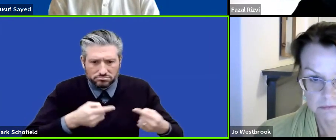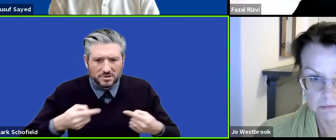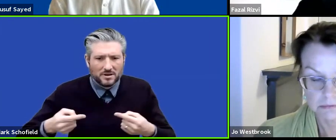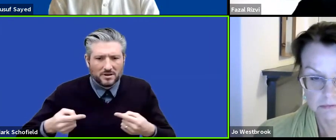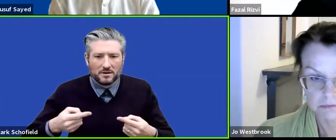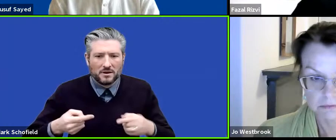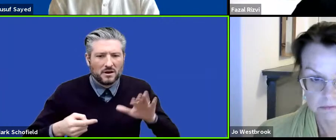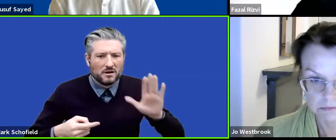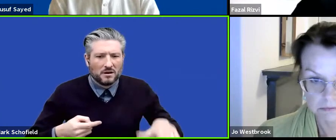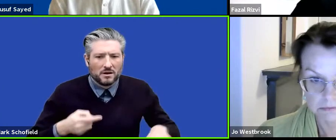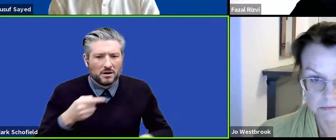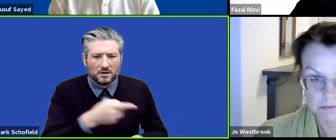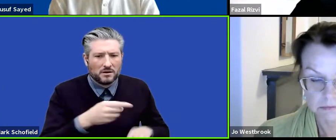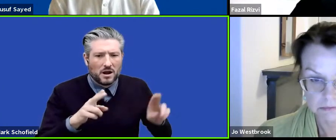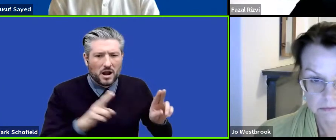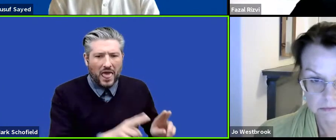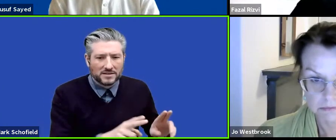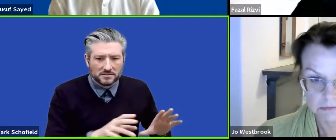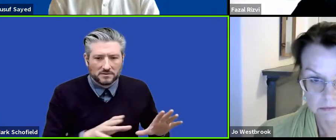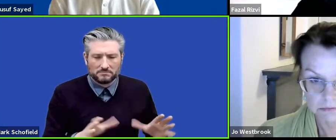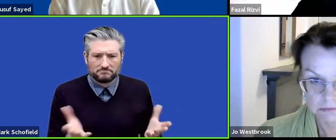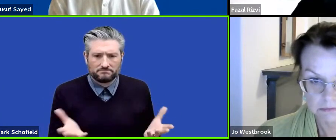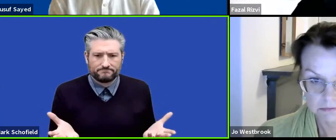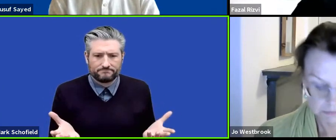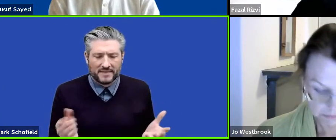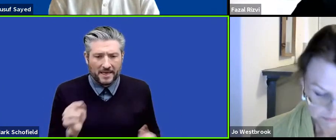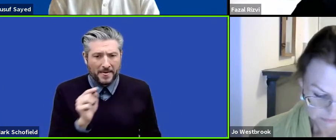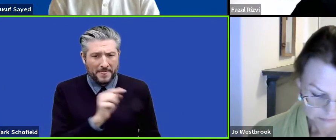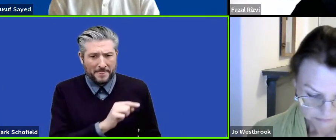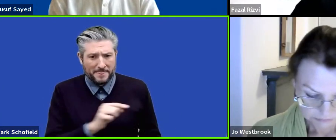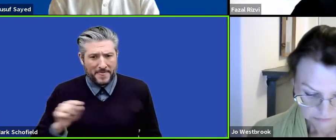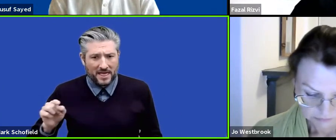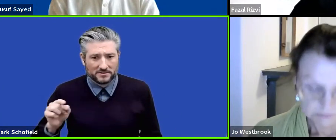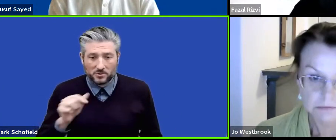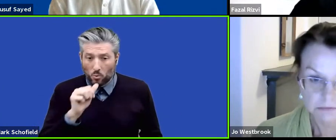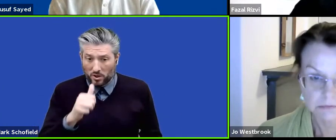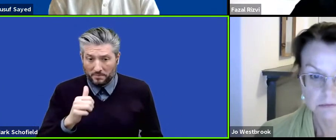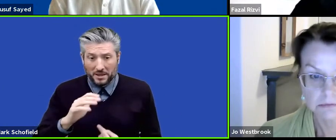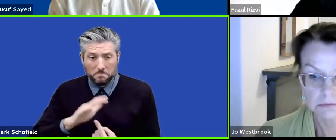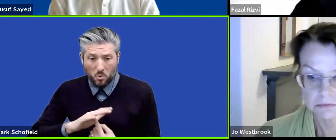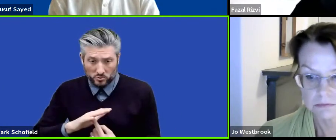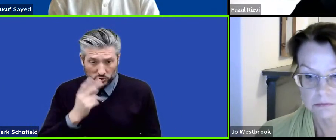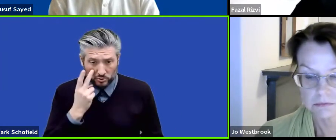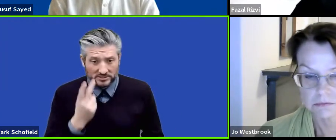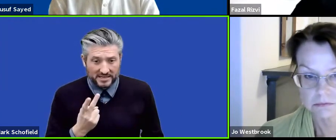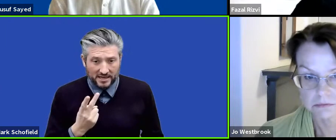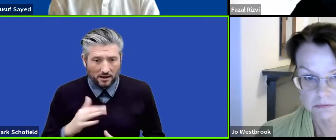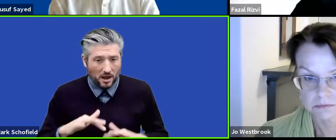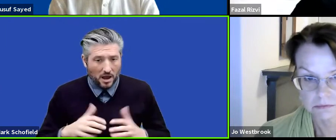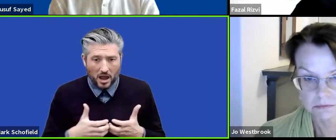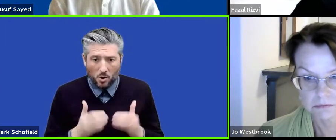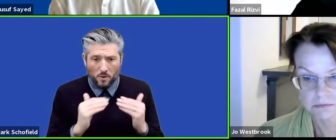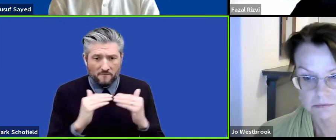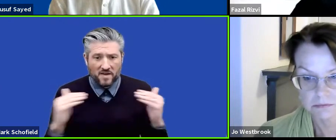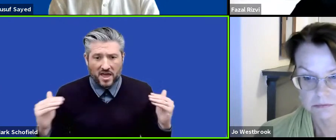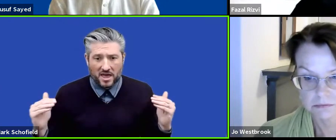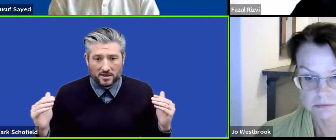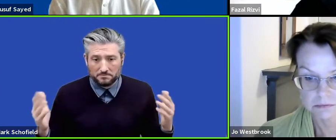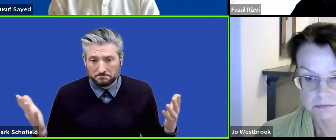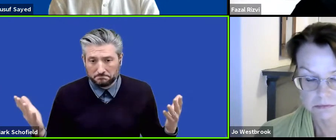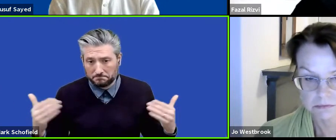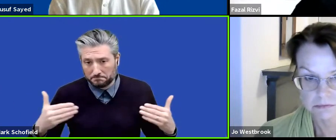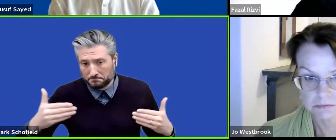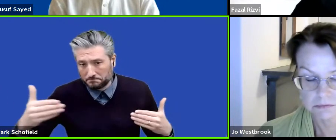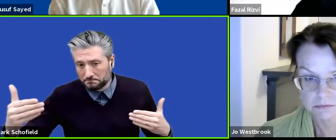to be becoming beggars is going to be a really, really important thing. And yet I can already see how the